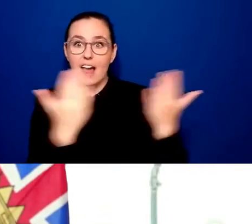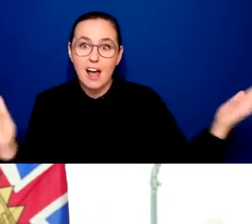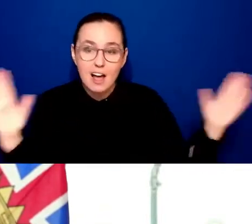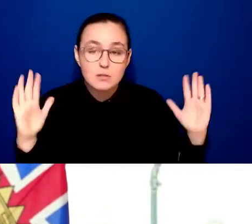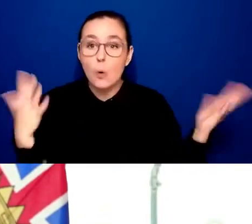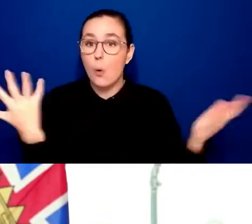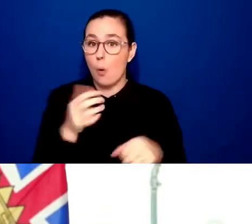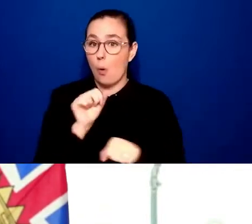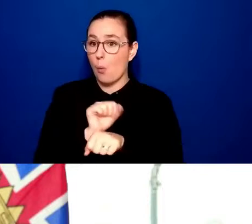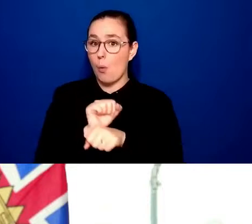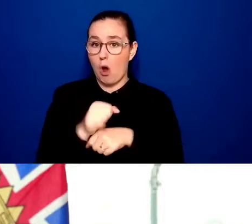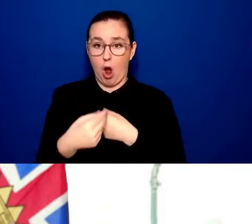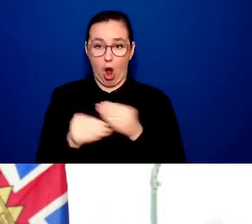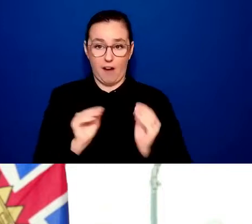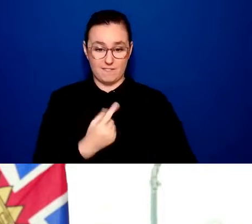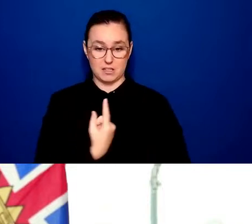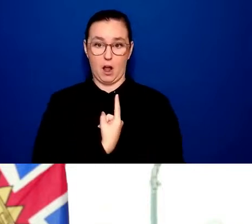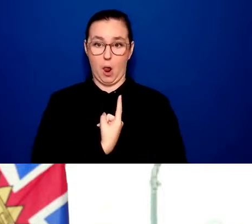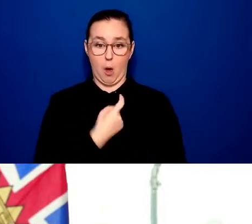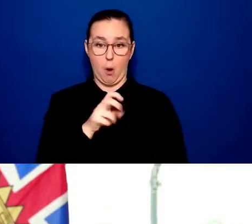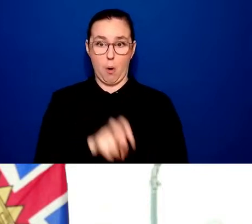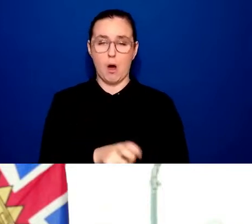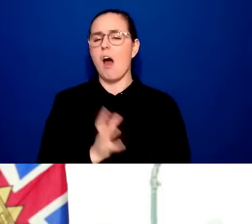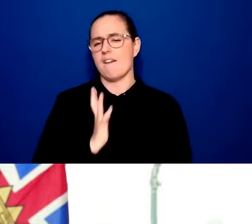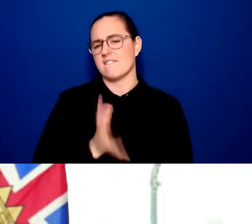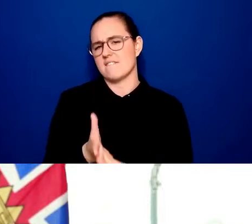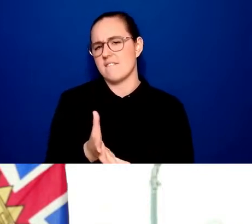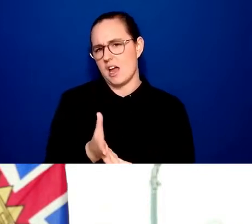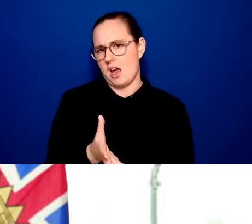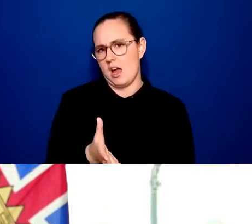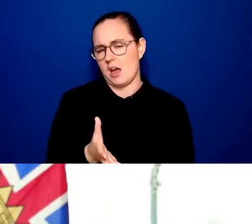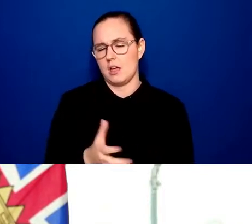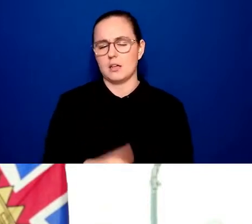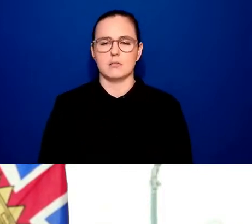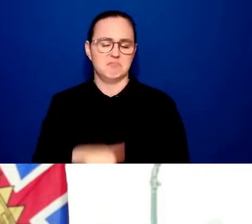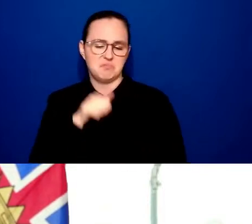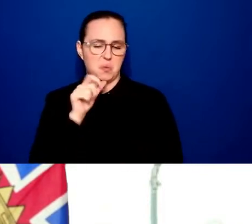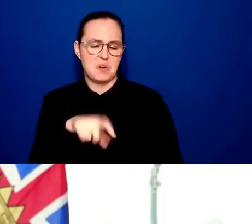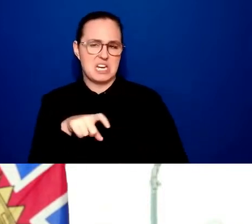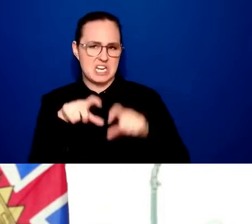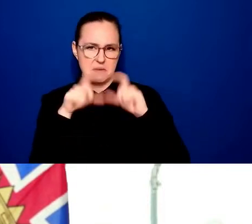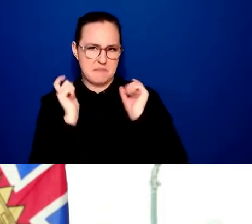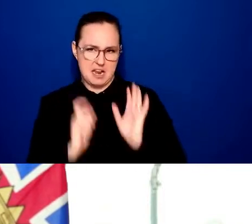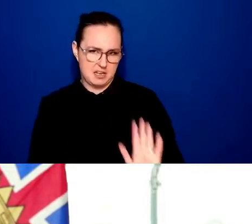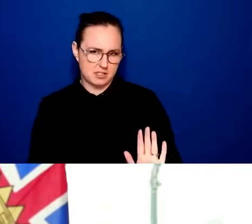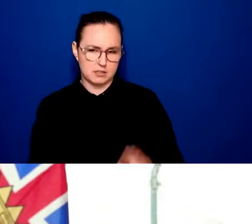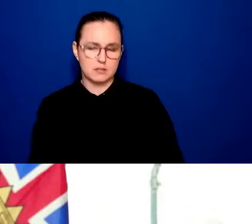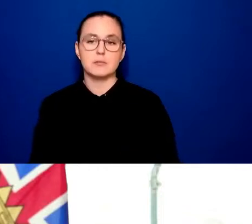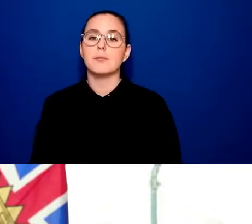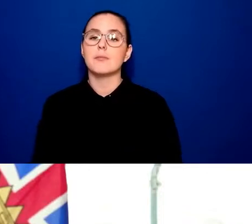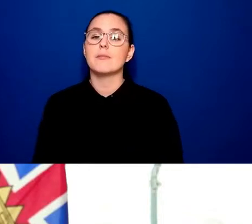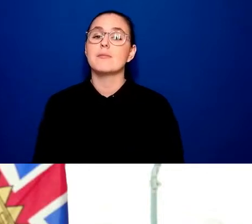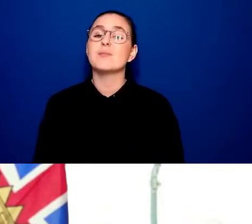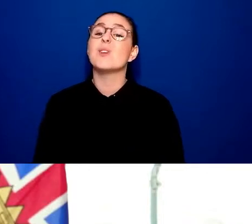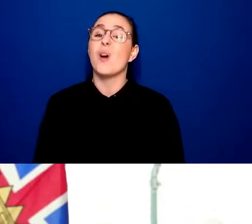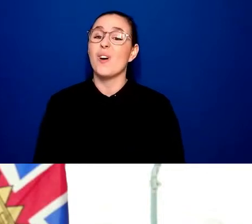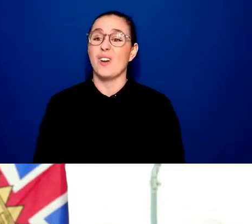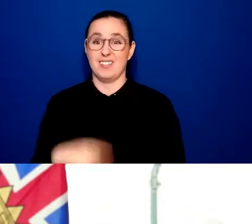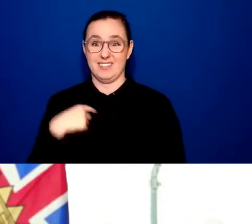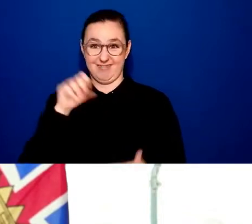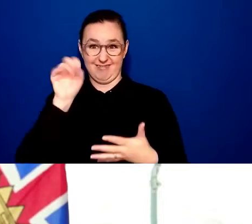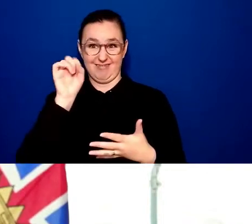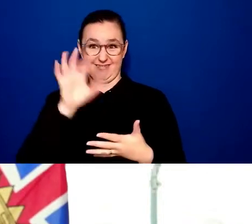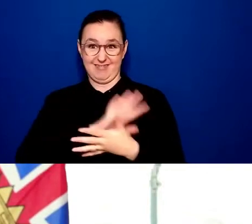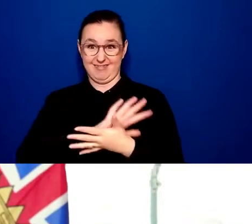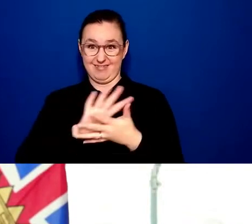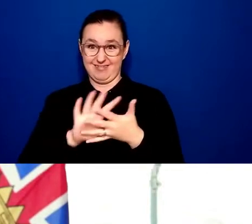safe physical distance. So these are additional measures that we're taking in the community